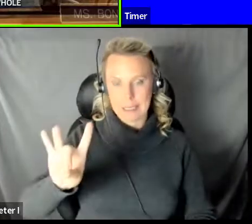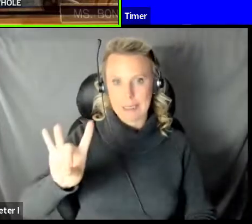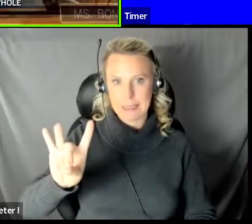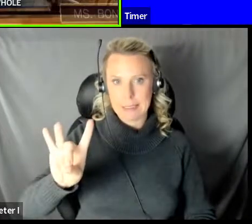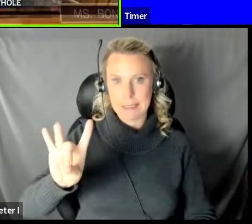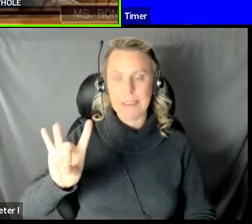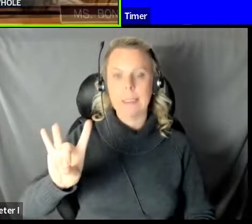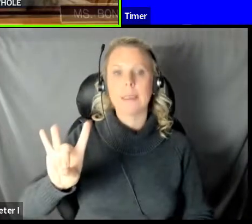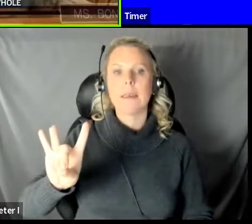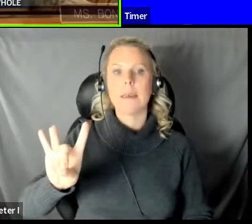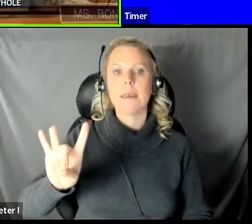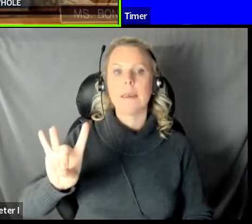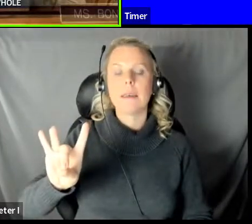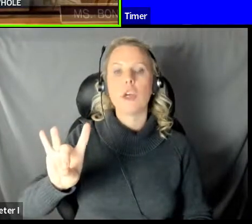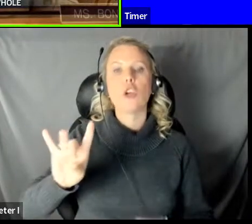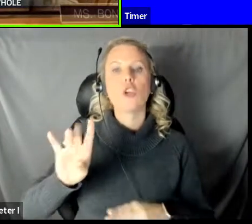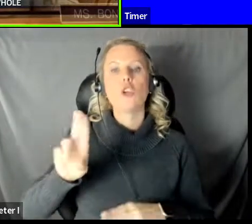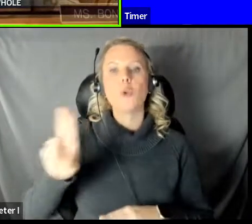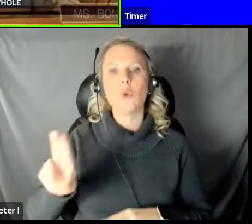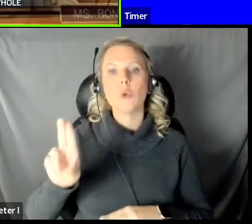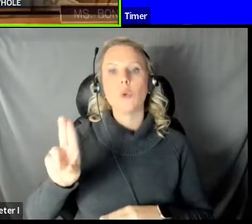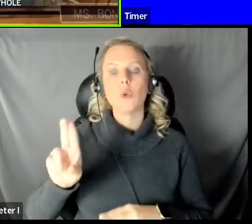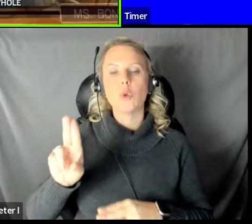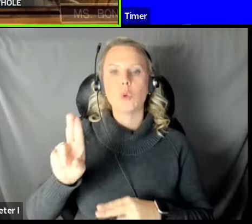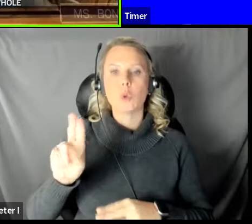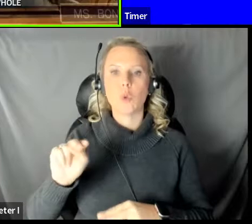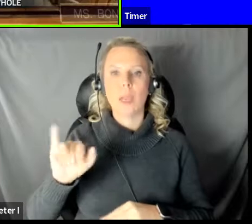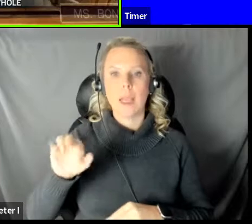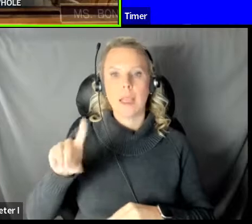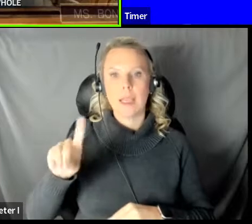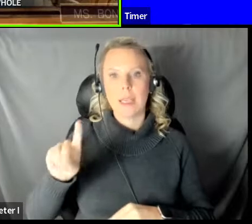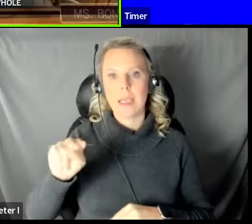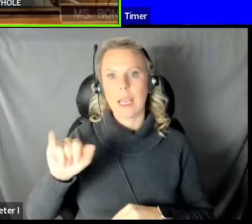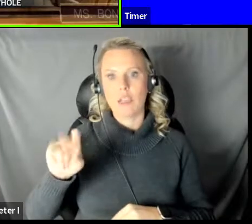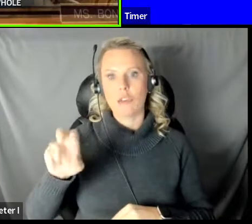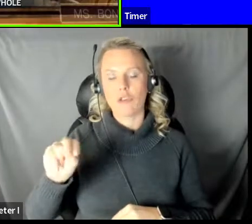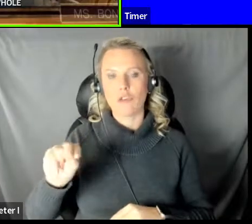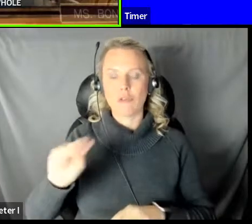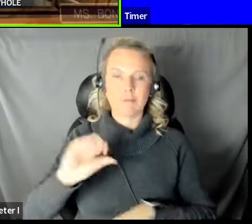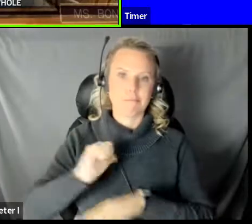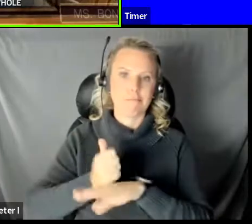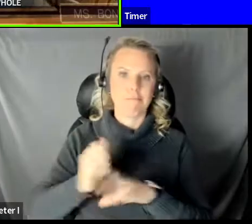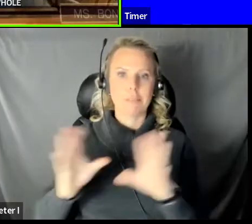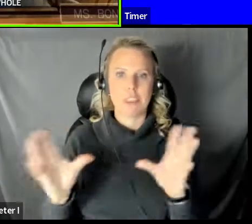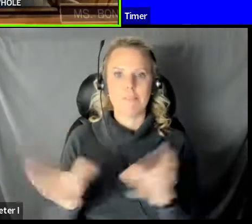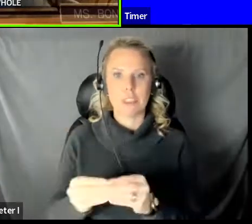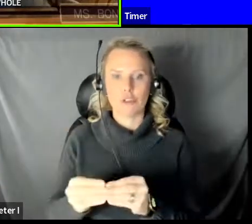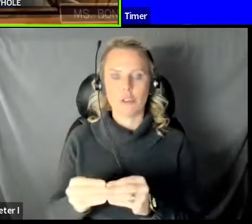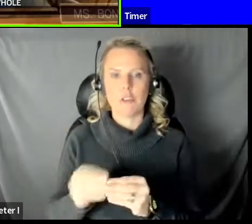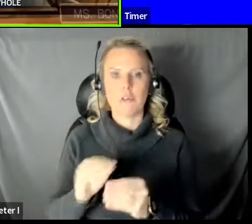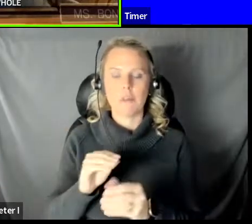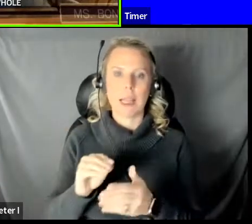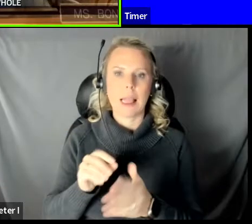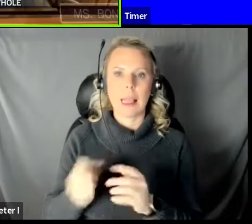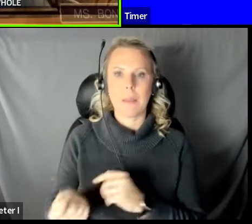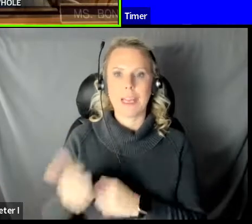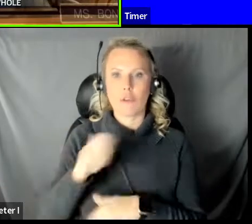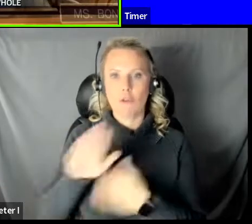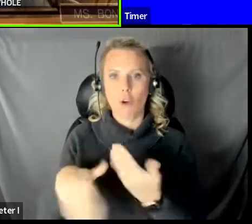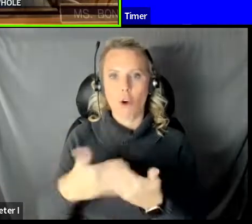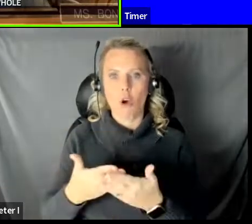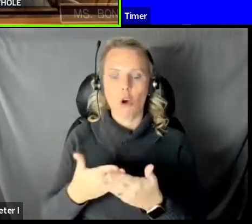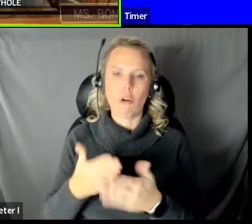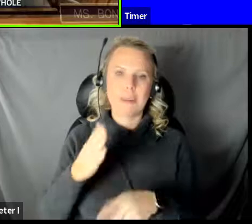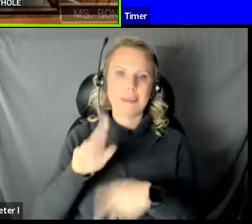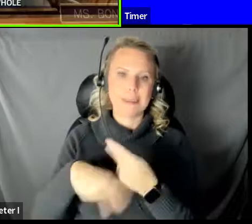was established, the United Nations adopted the Convention on the Elimination of All Forms of Discrimination